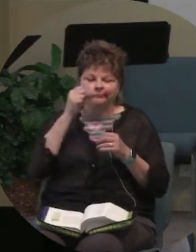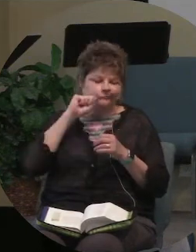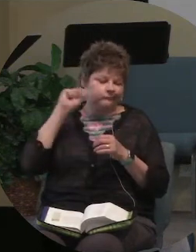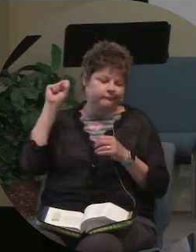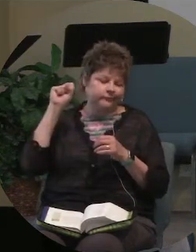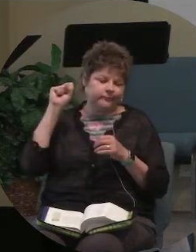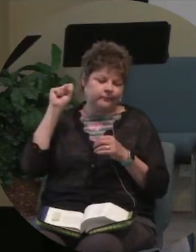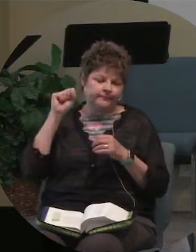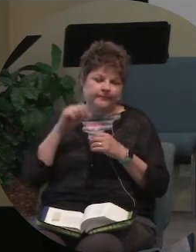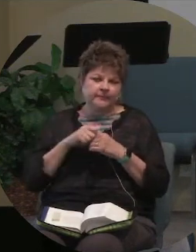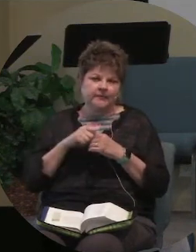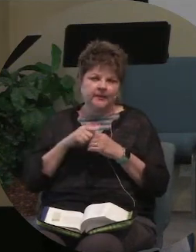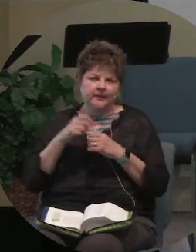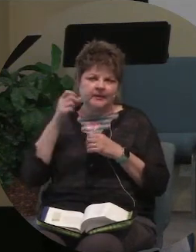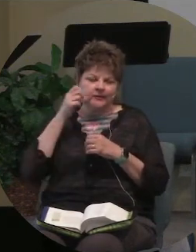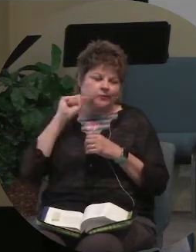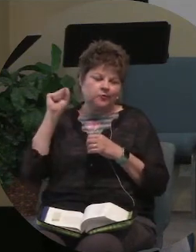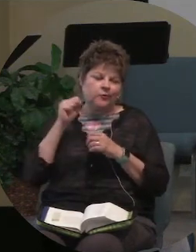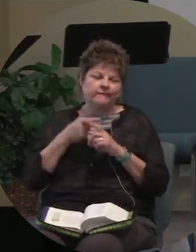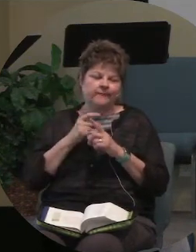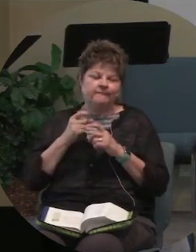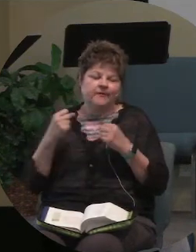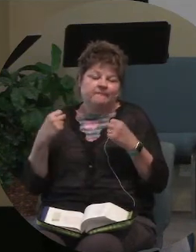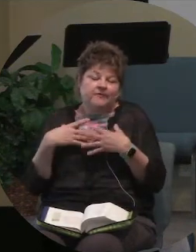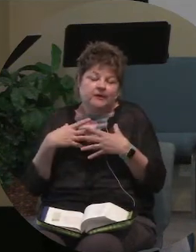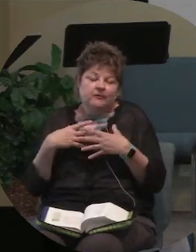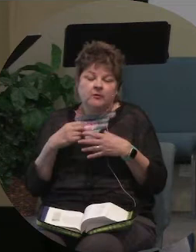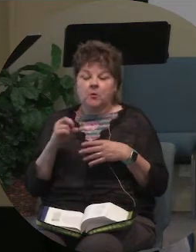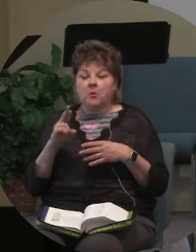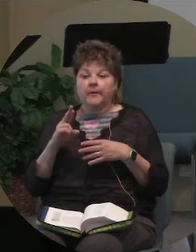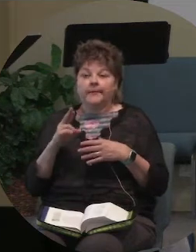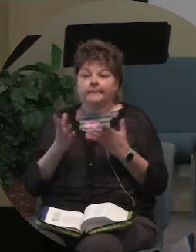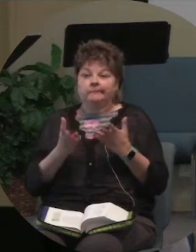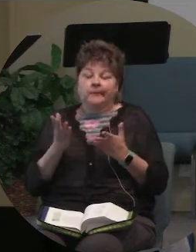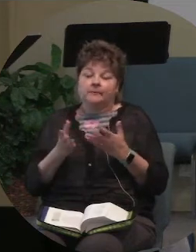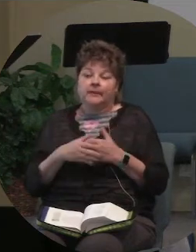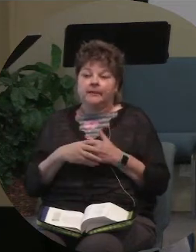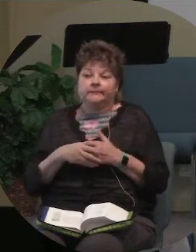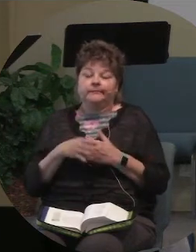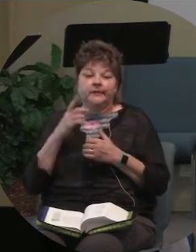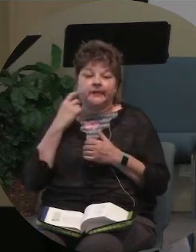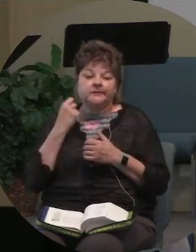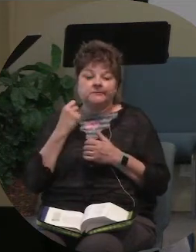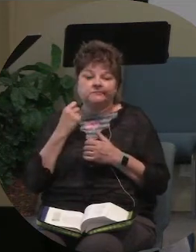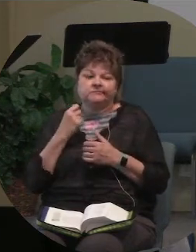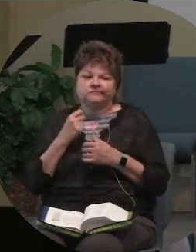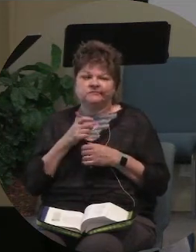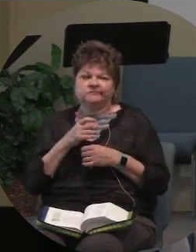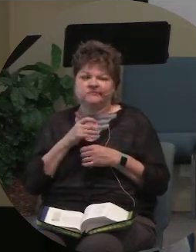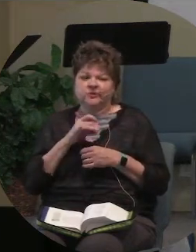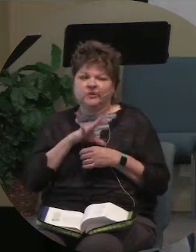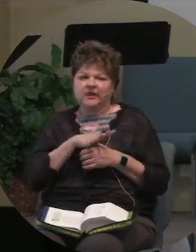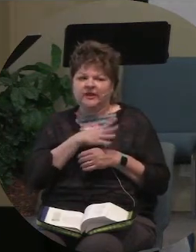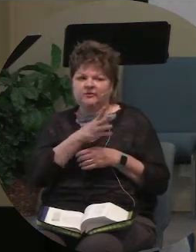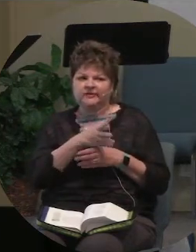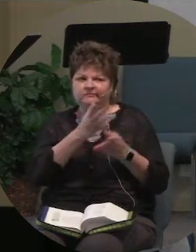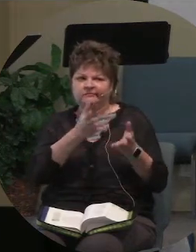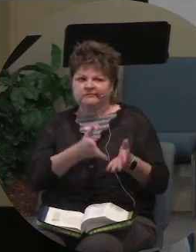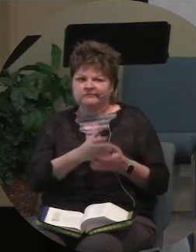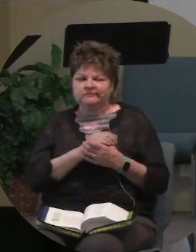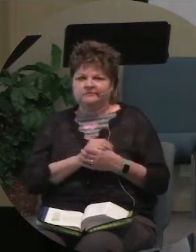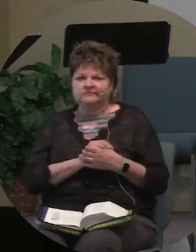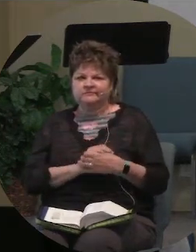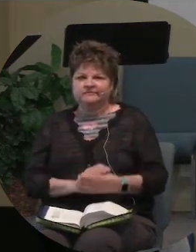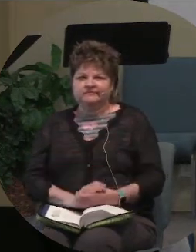And you ignore out of fear. Or maybe simply because you don't like what they represent.